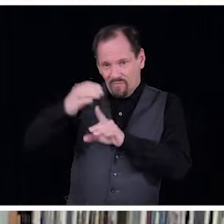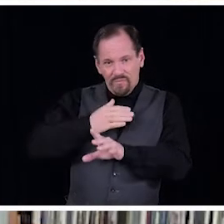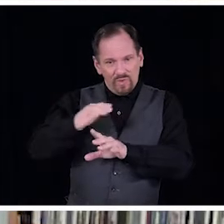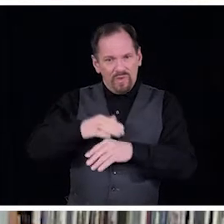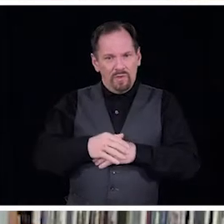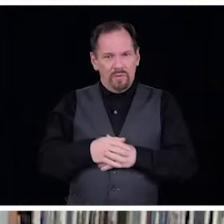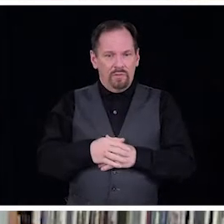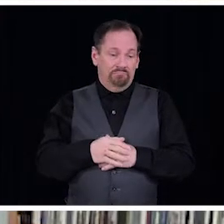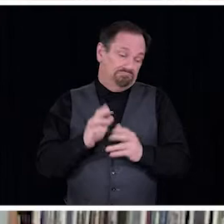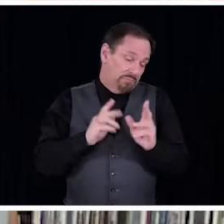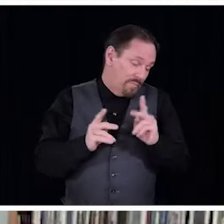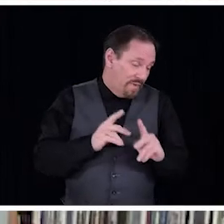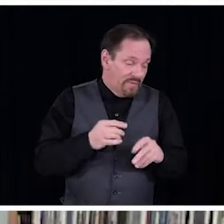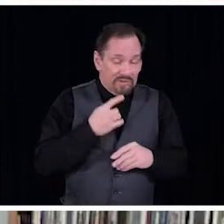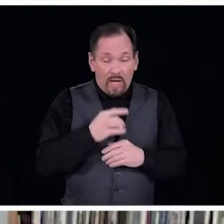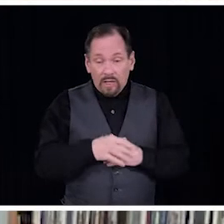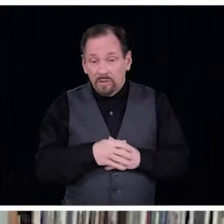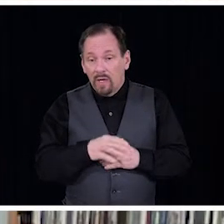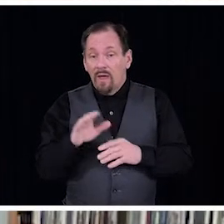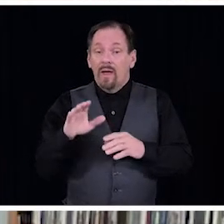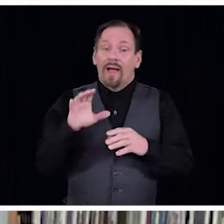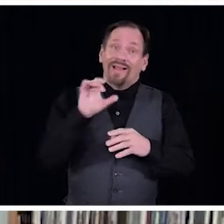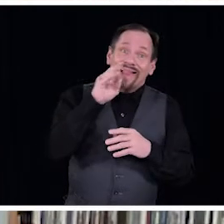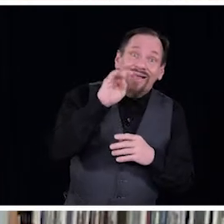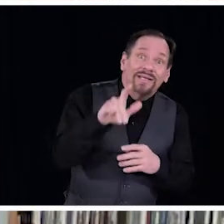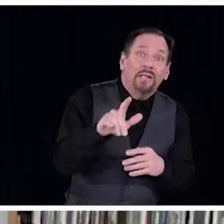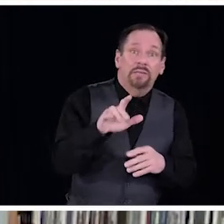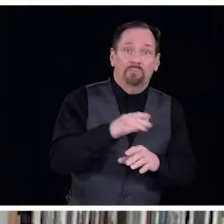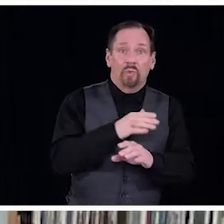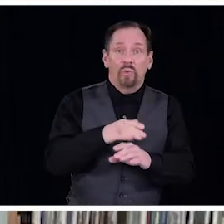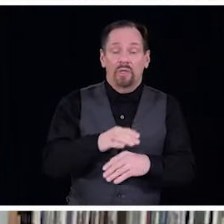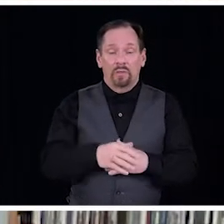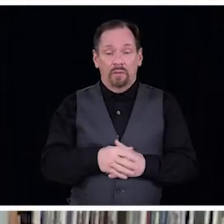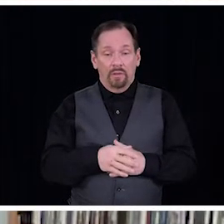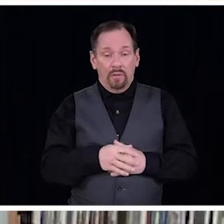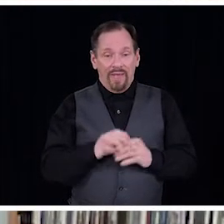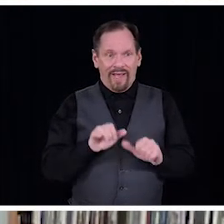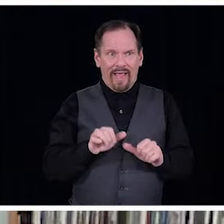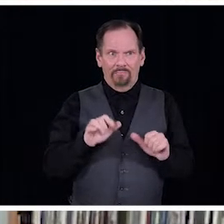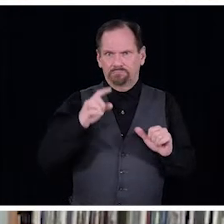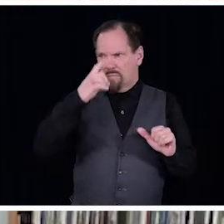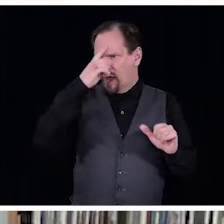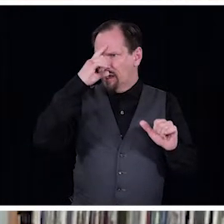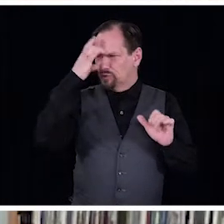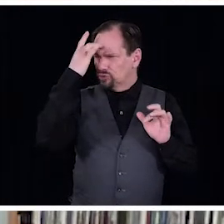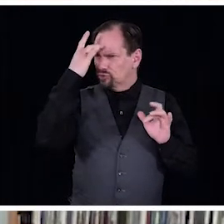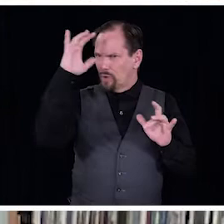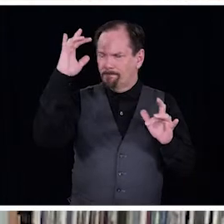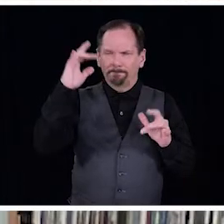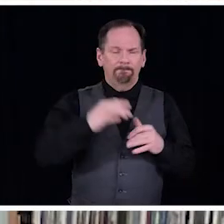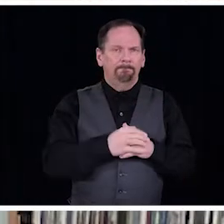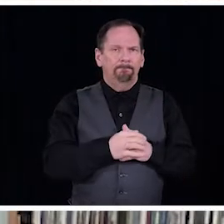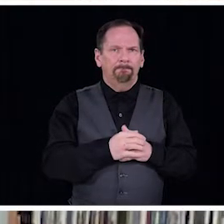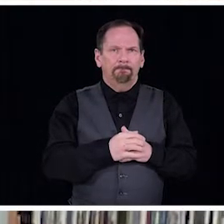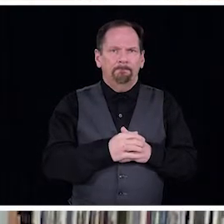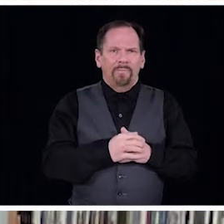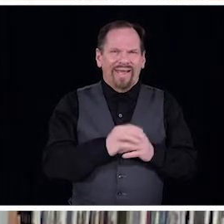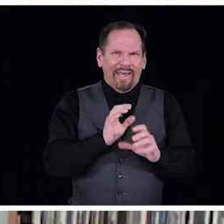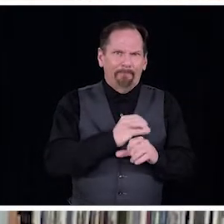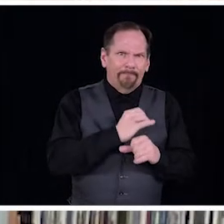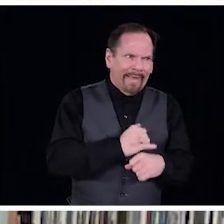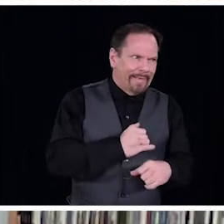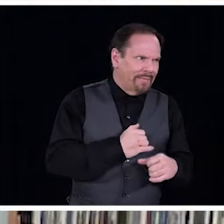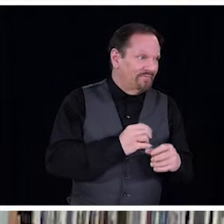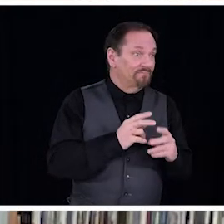suggested that music, classical music in particular, can sharpen our minds, can, quote unquote, make us